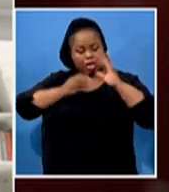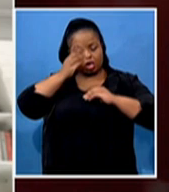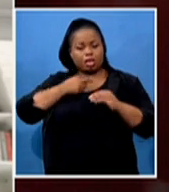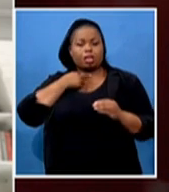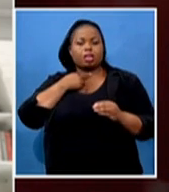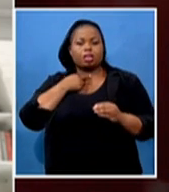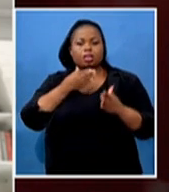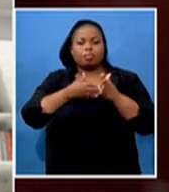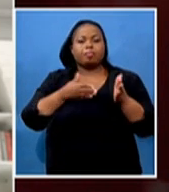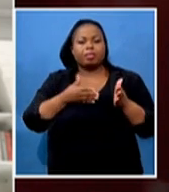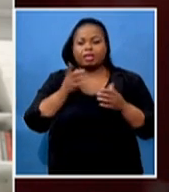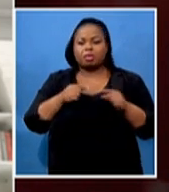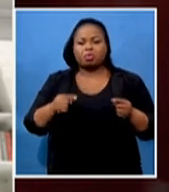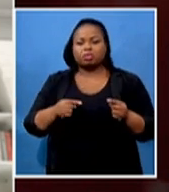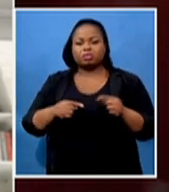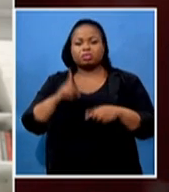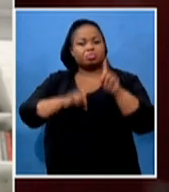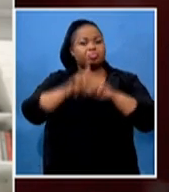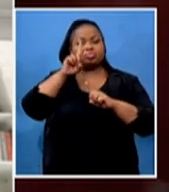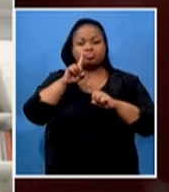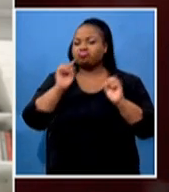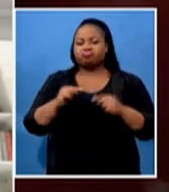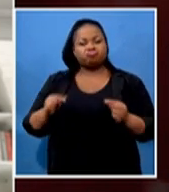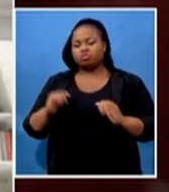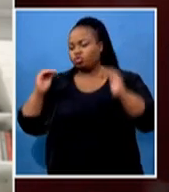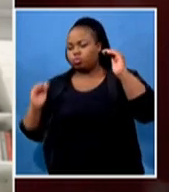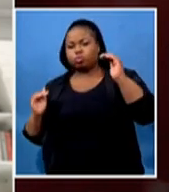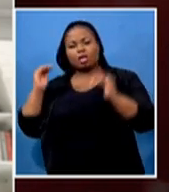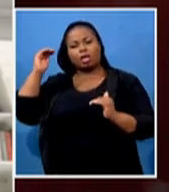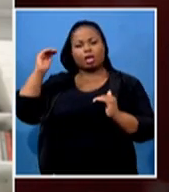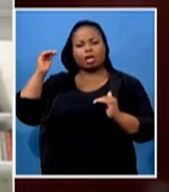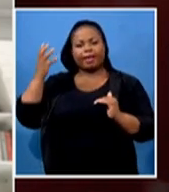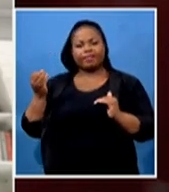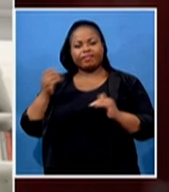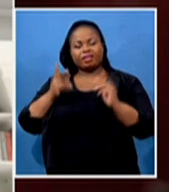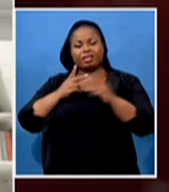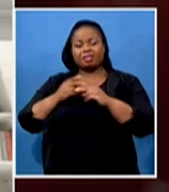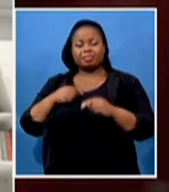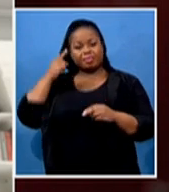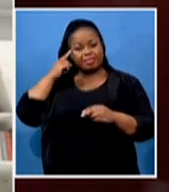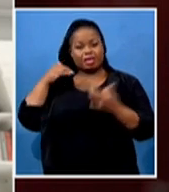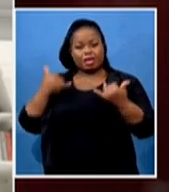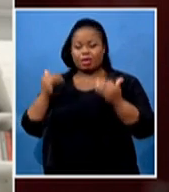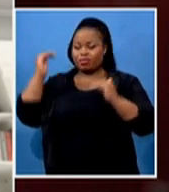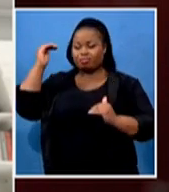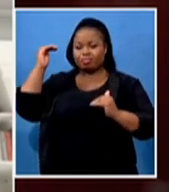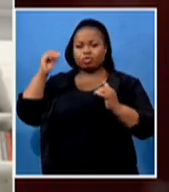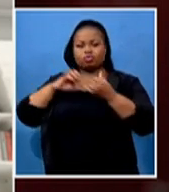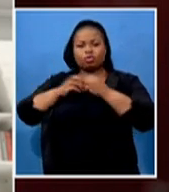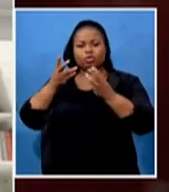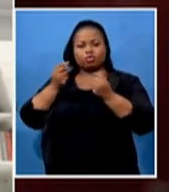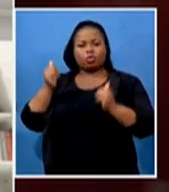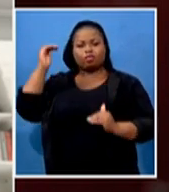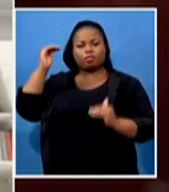So I think, to me, inequality and how to deal with it is a key research question and something that we as a university must respond to. Others are, of